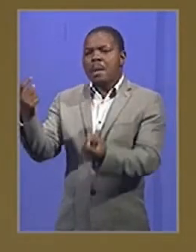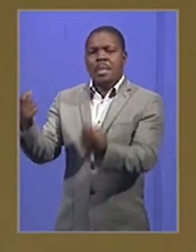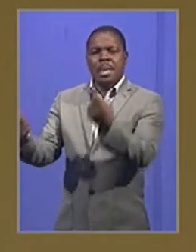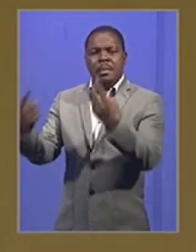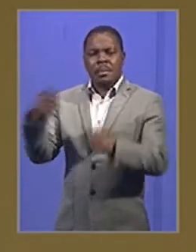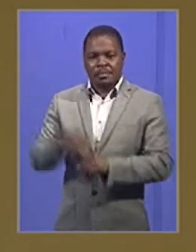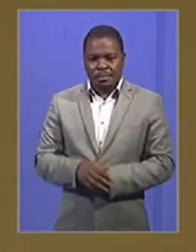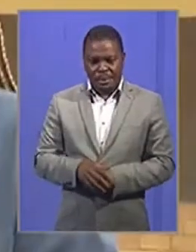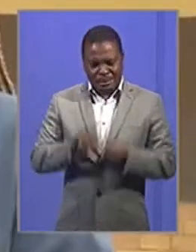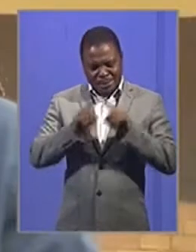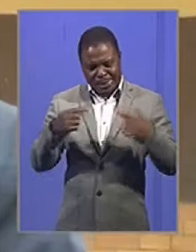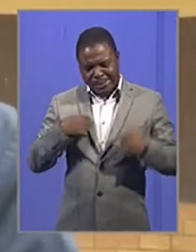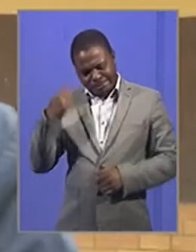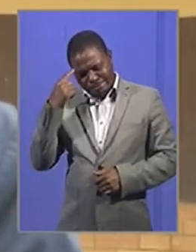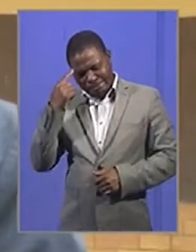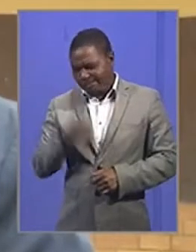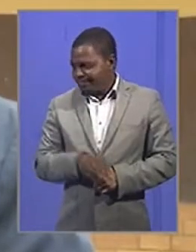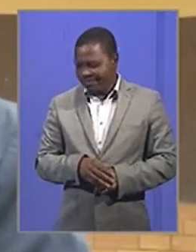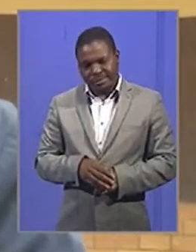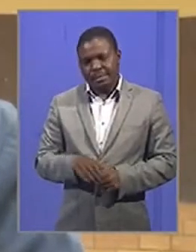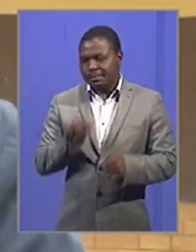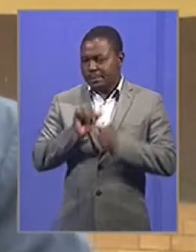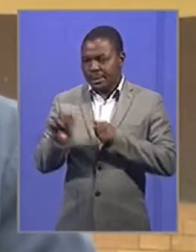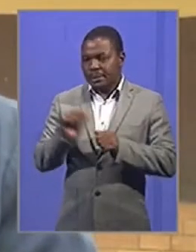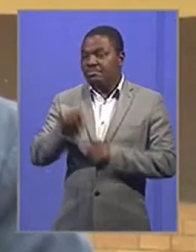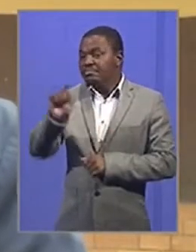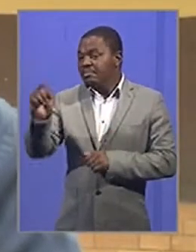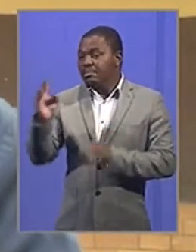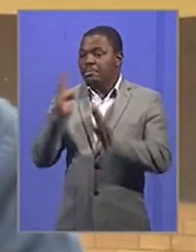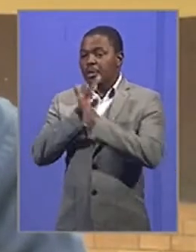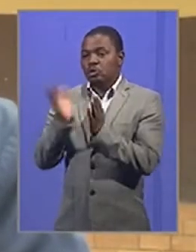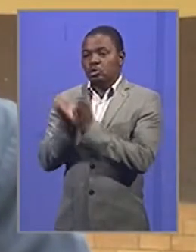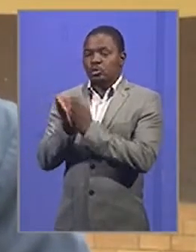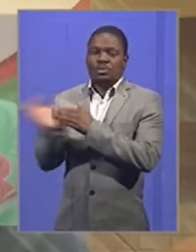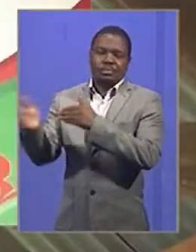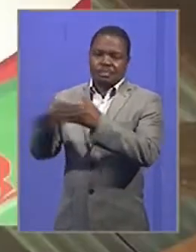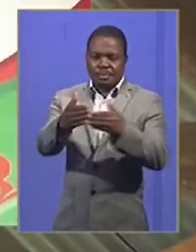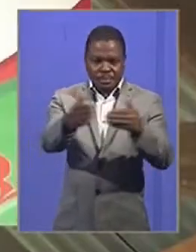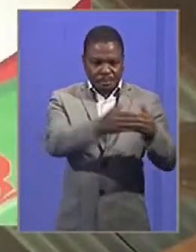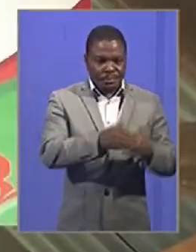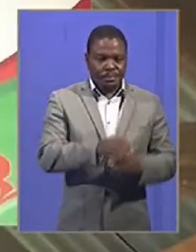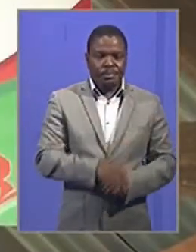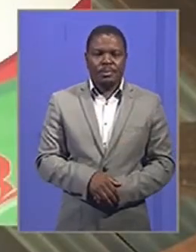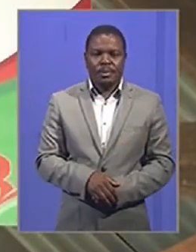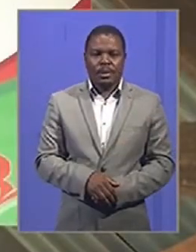with private school. The